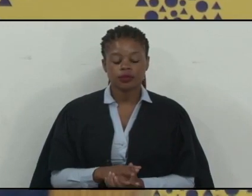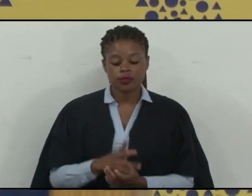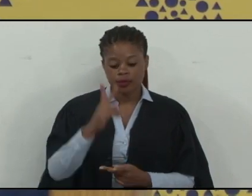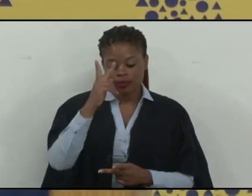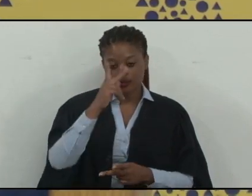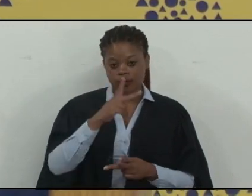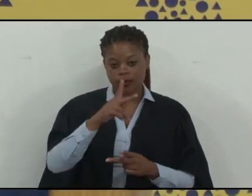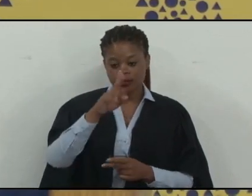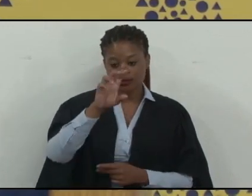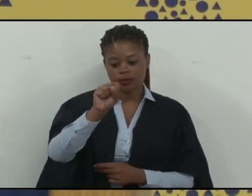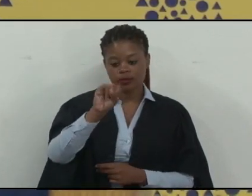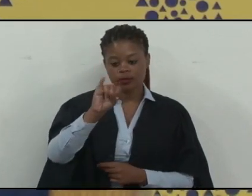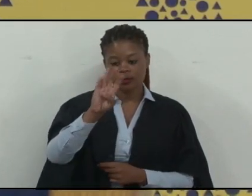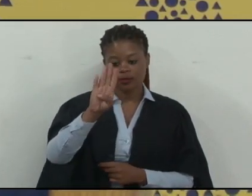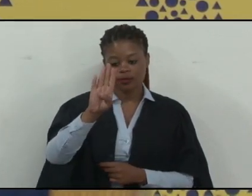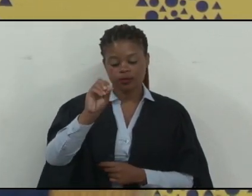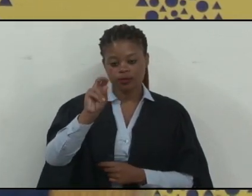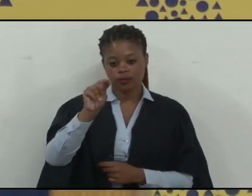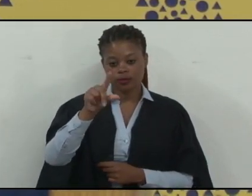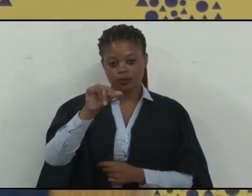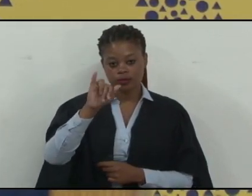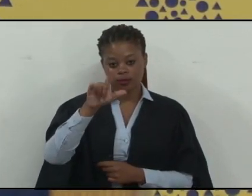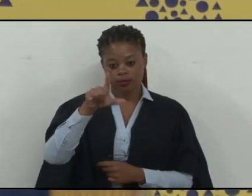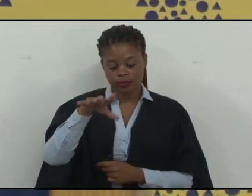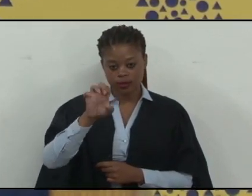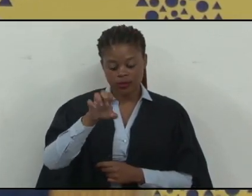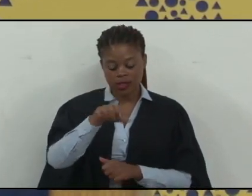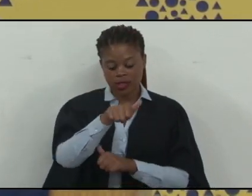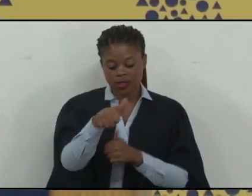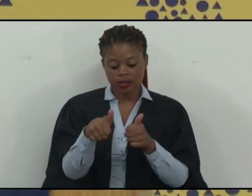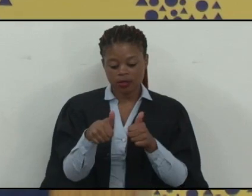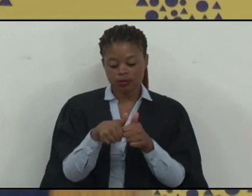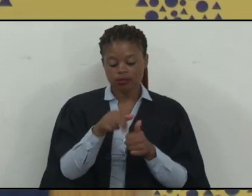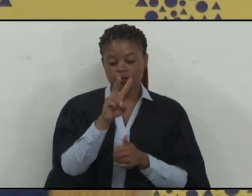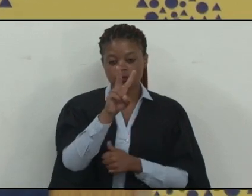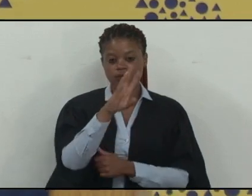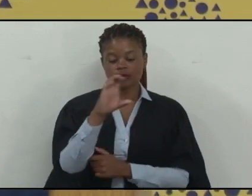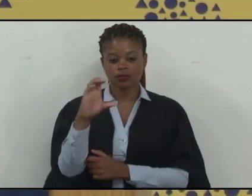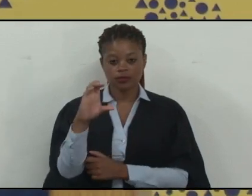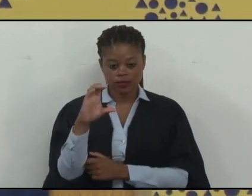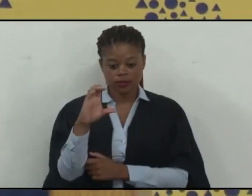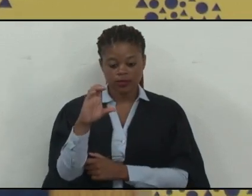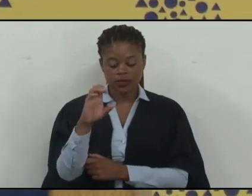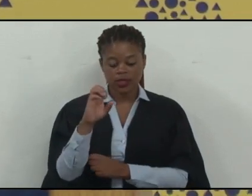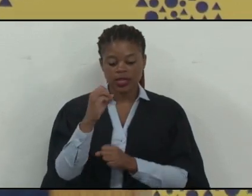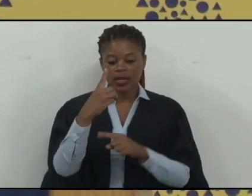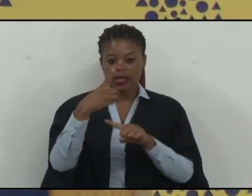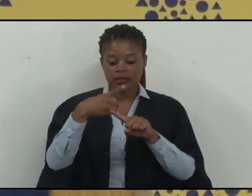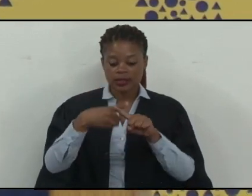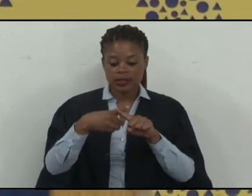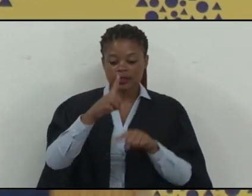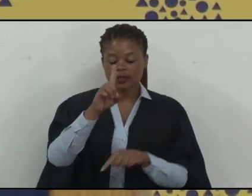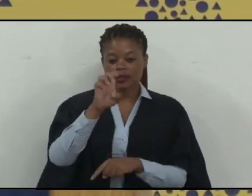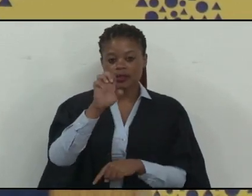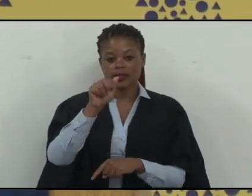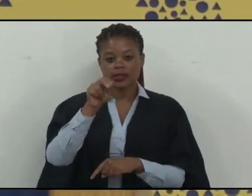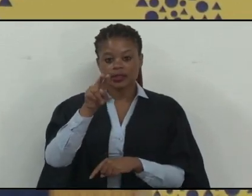Professor Sibongile Mutwa, Deputy Vice Chancellors, Executive